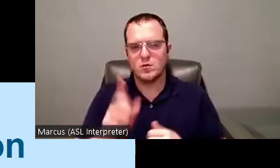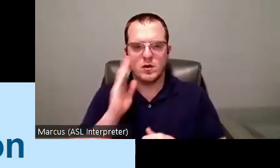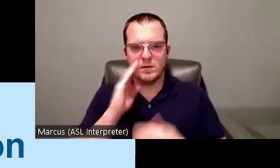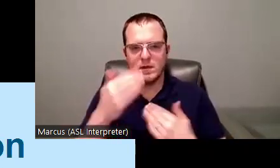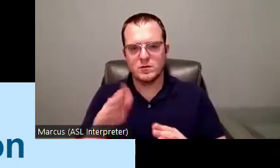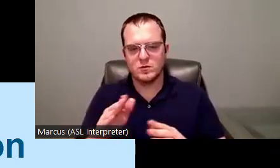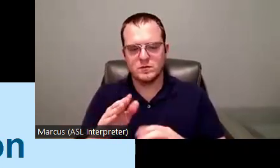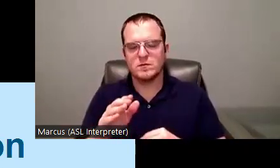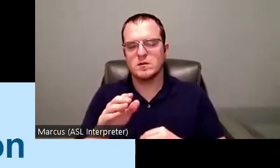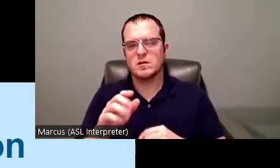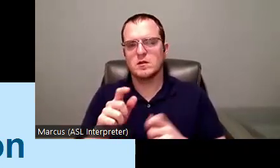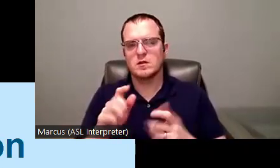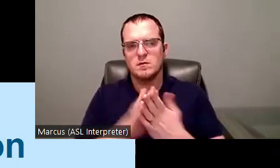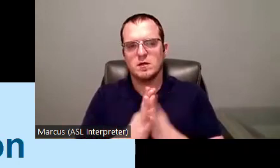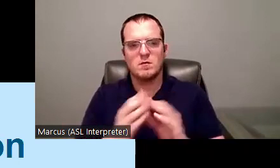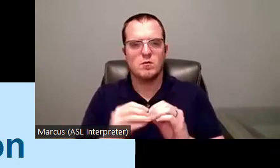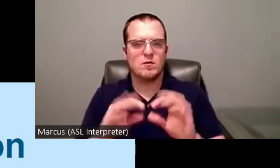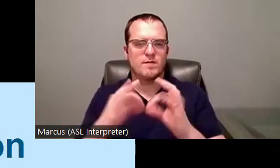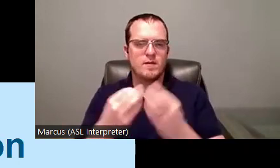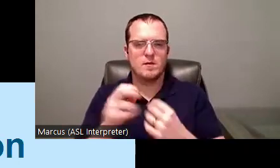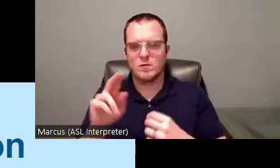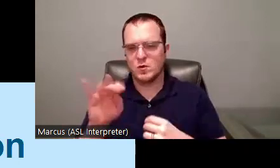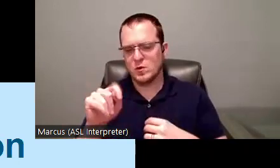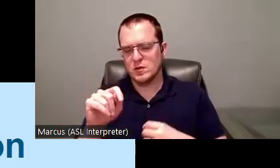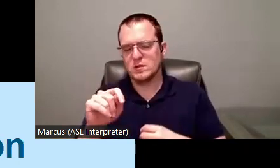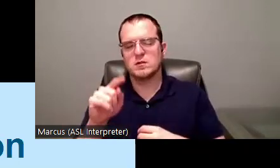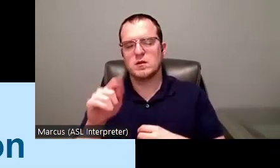into larger family-size units are not